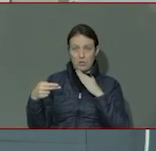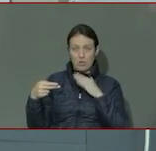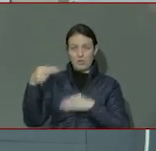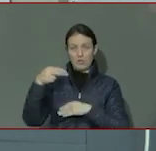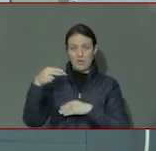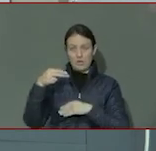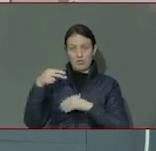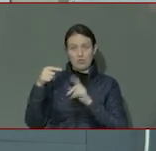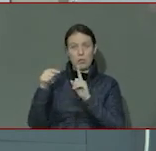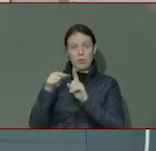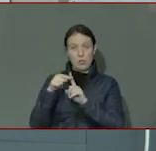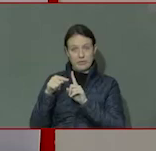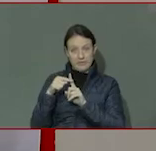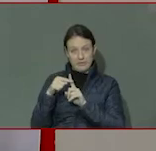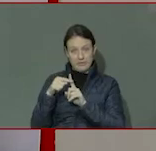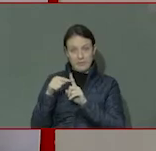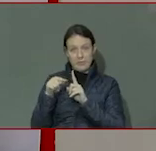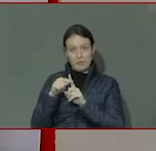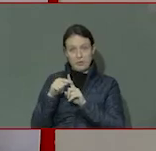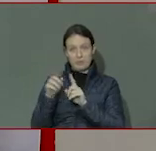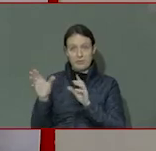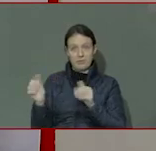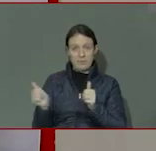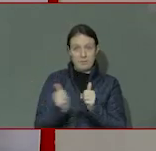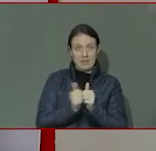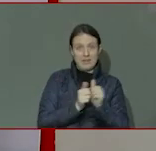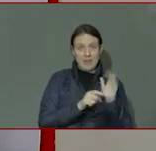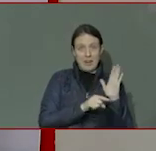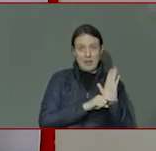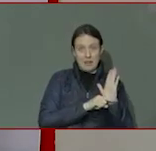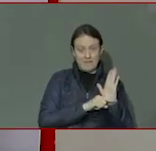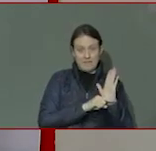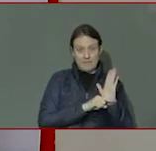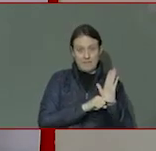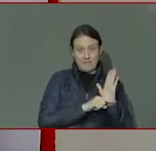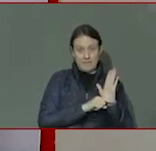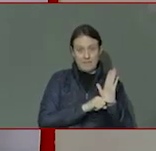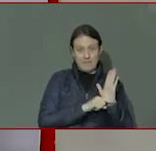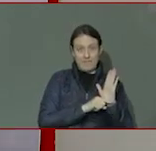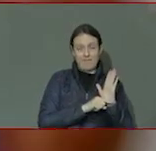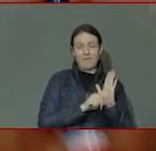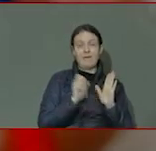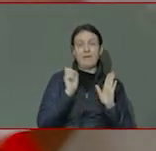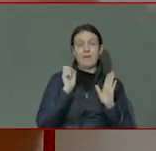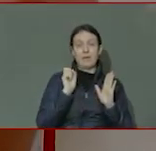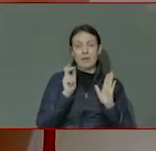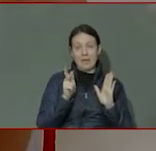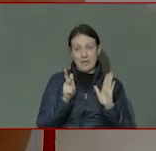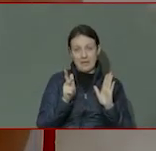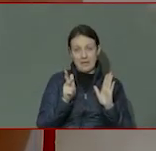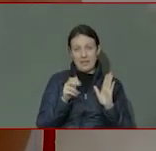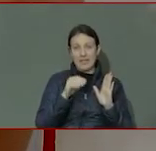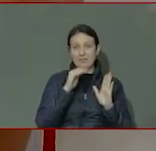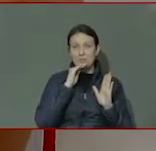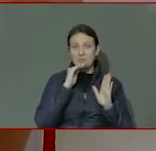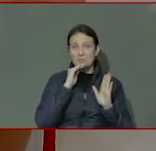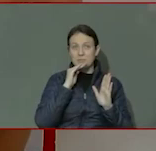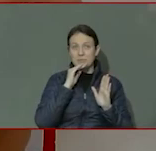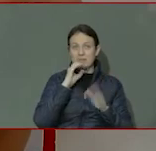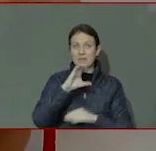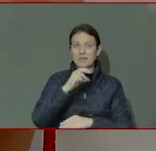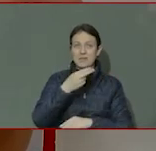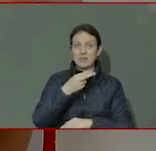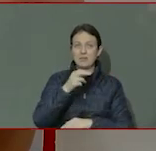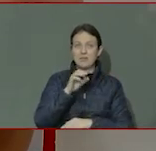correct? Positive and negative attracts, correct? Aha. So in other words, I will have